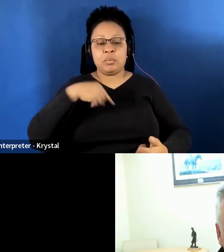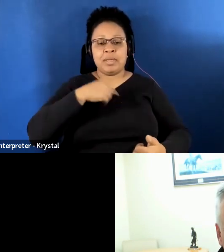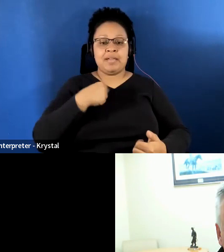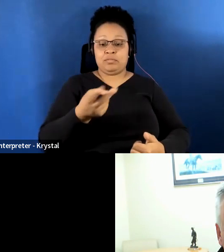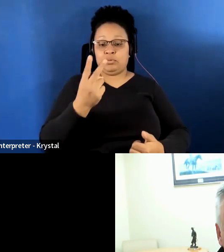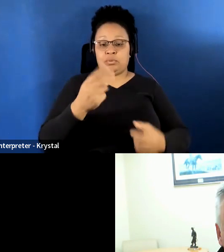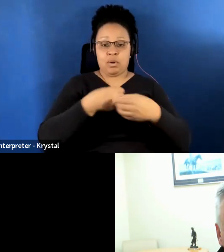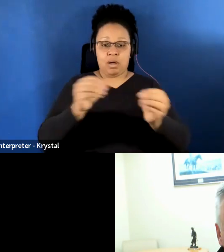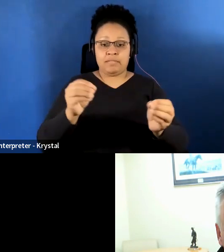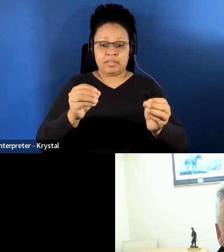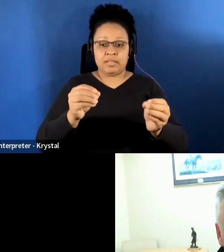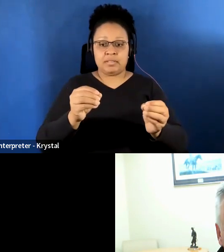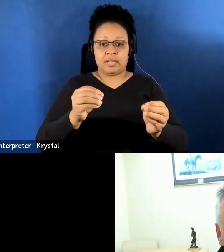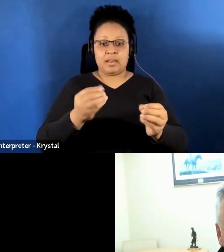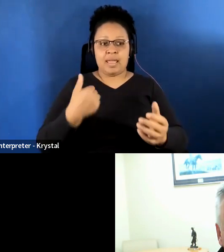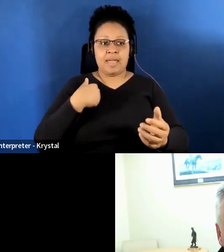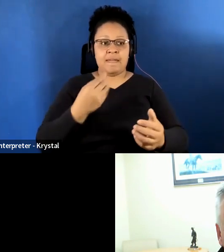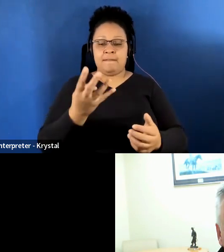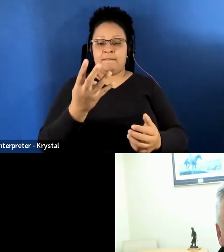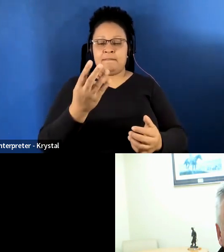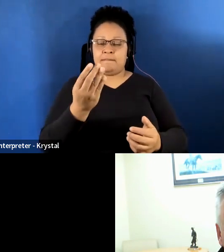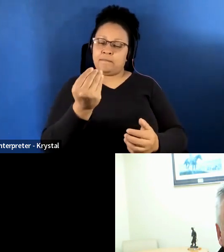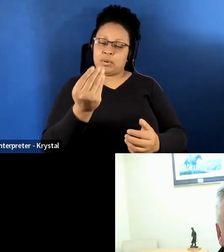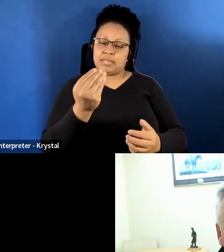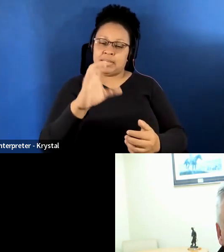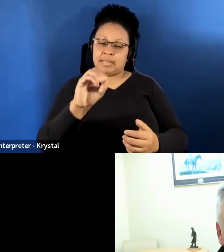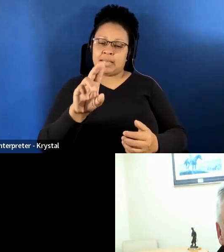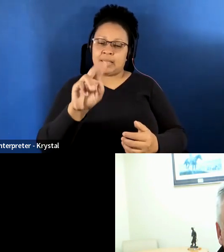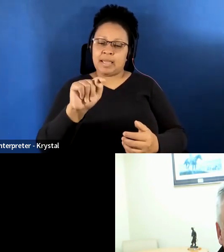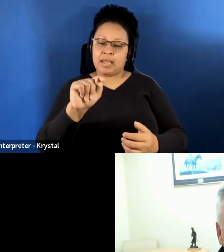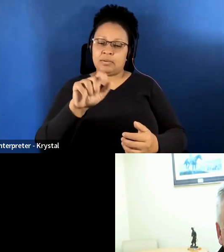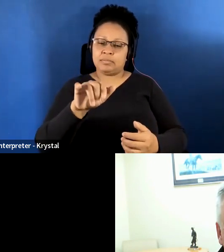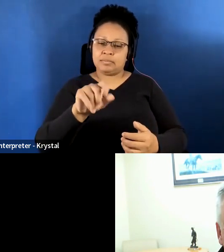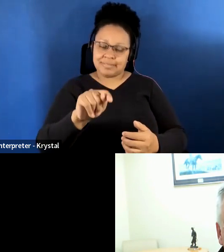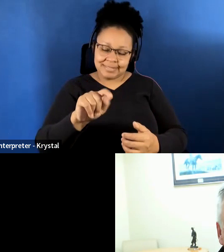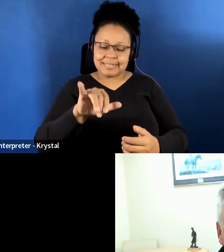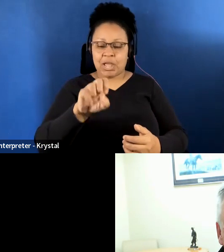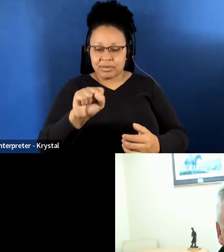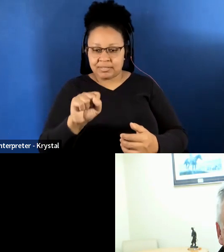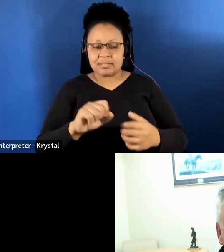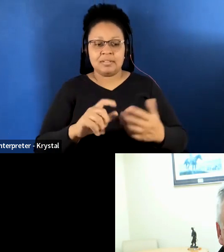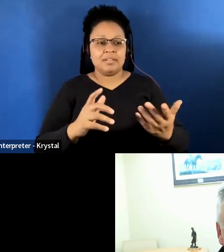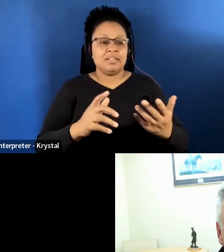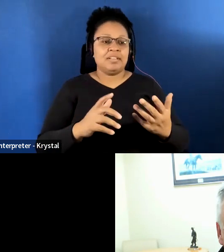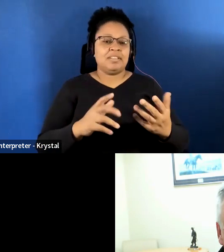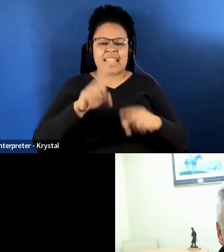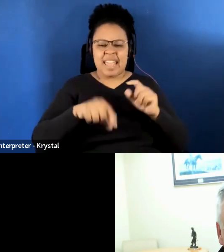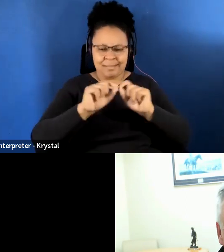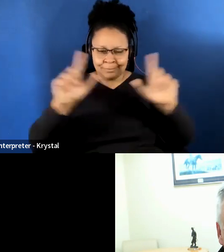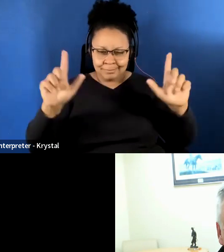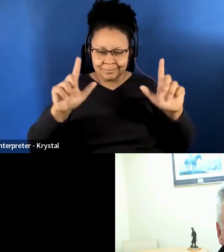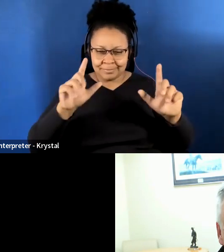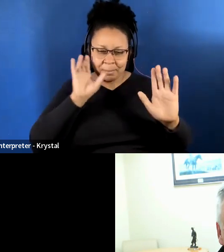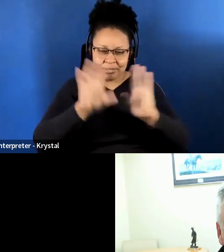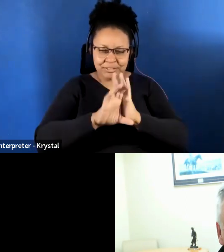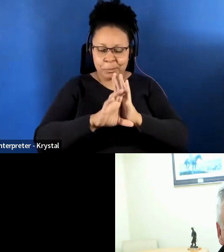counties. And it won't let me undo my video, but that's okay. You can hear me. That's the important part. So I